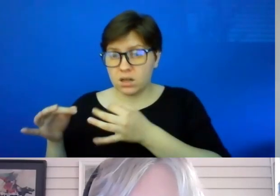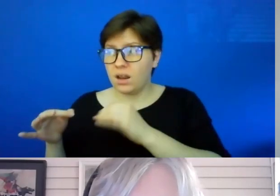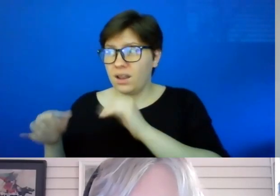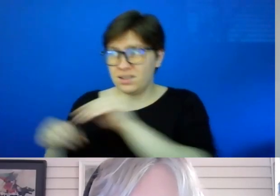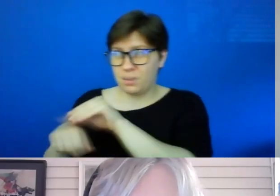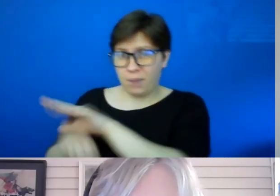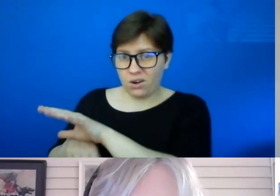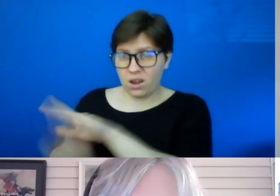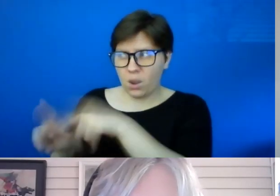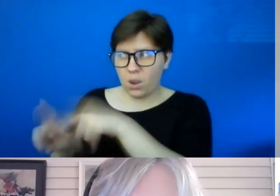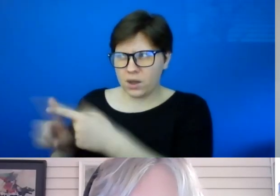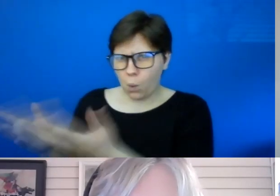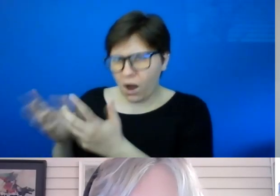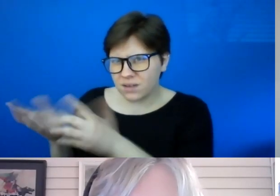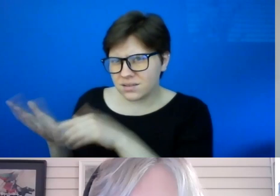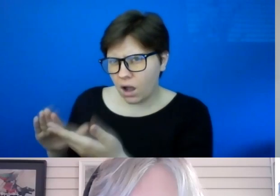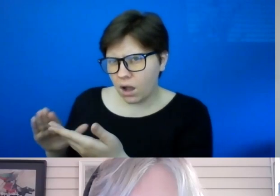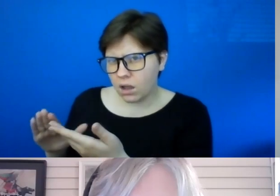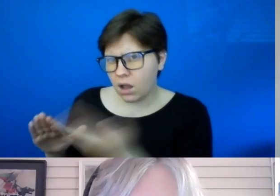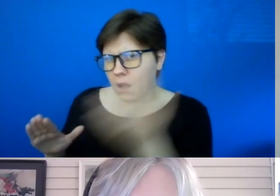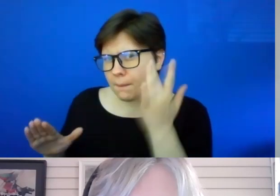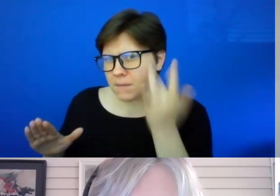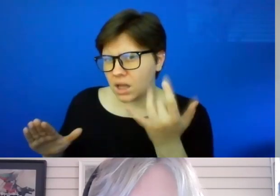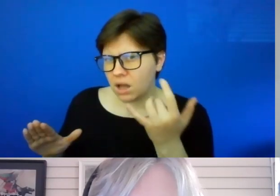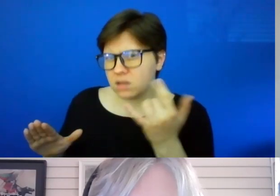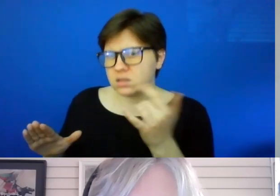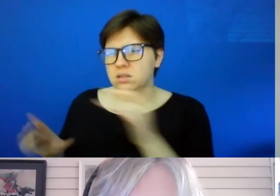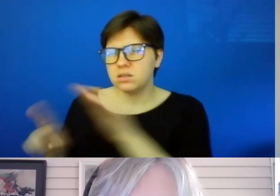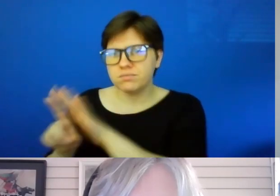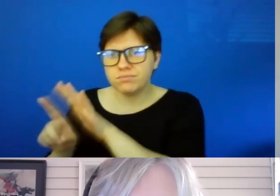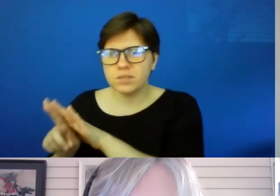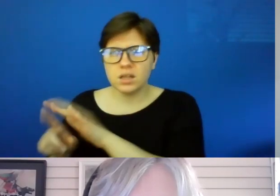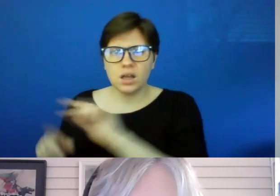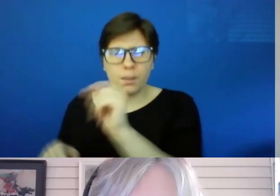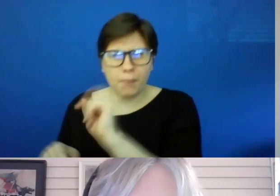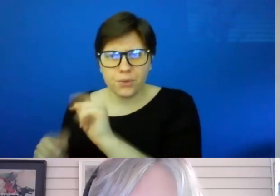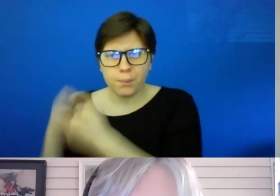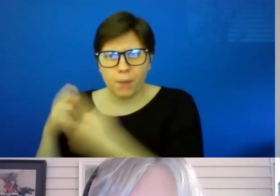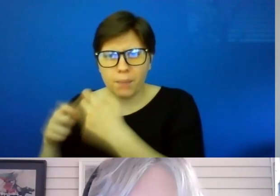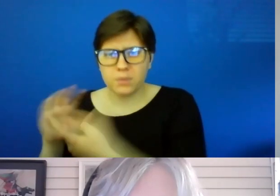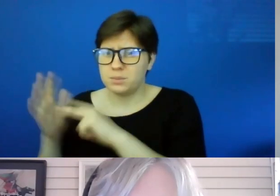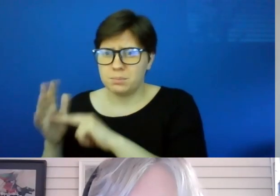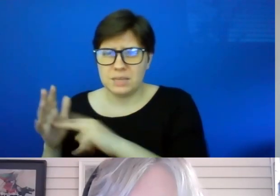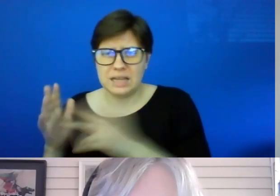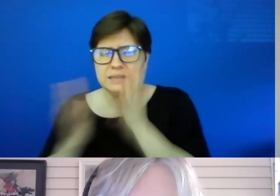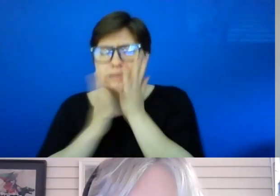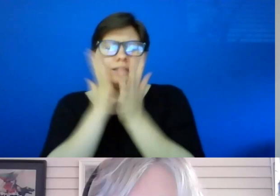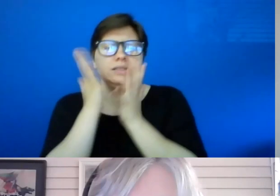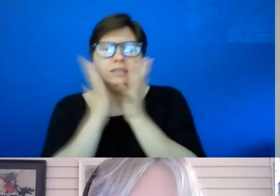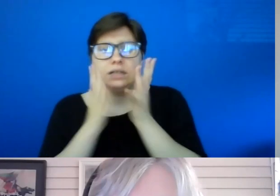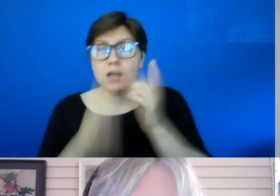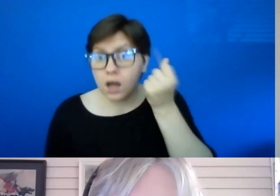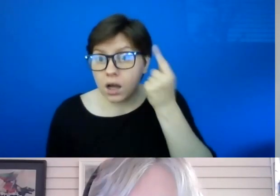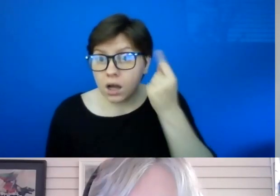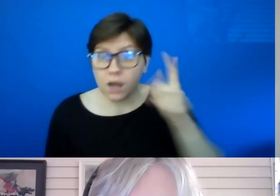to die because you're humiliated by your incontinence? Whereas disabled people have for 50 years